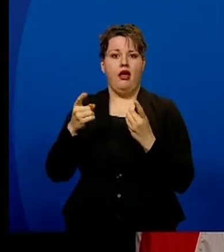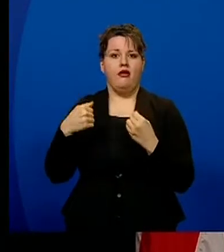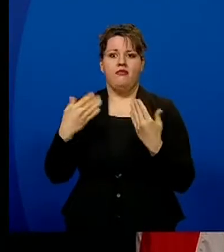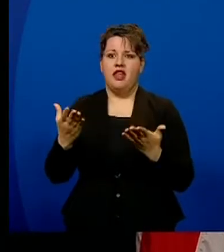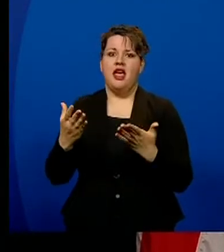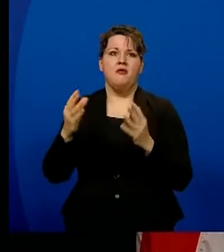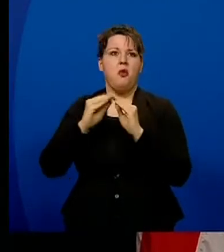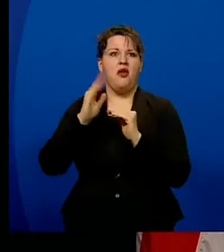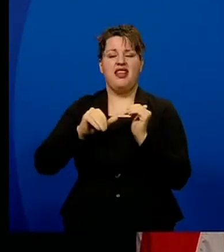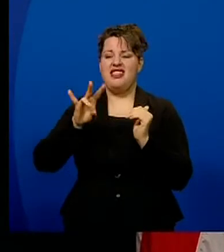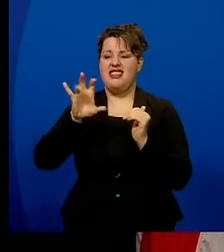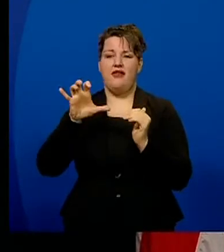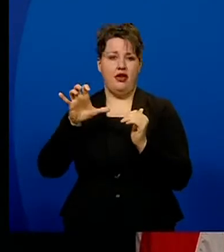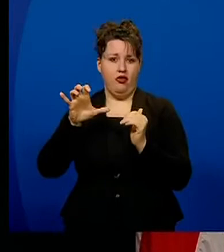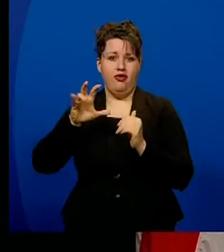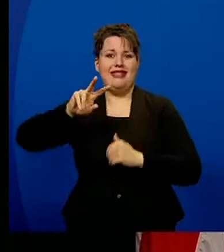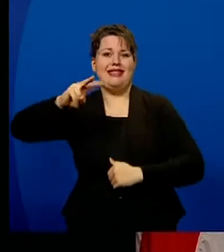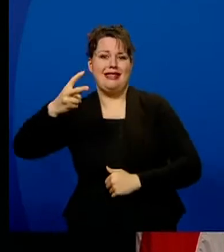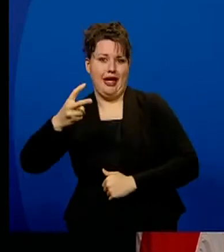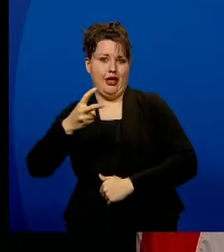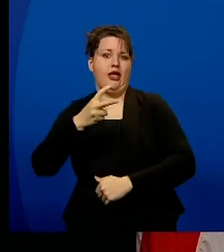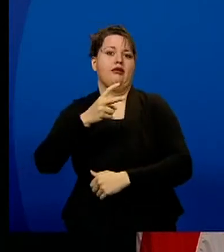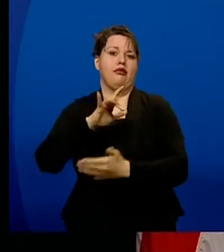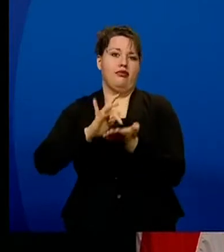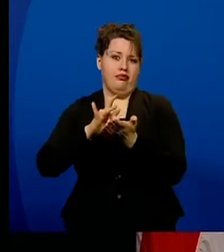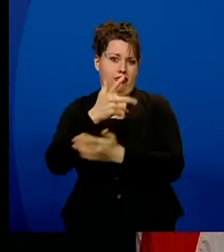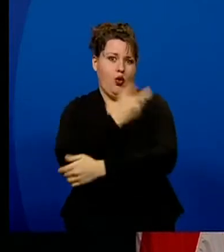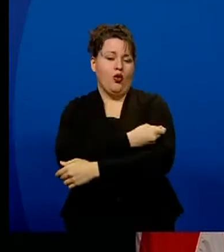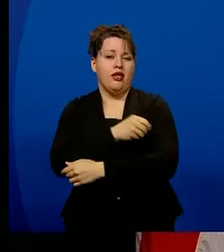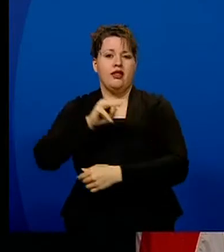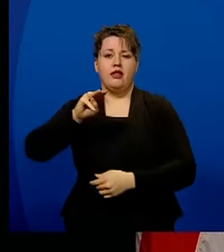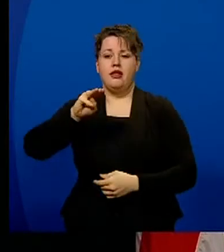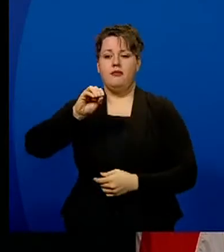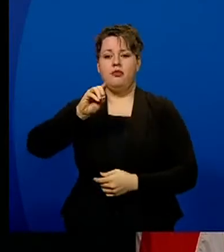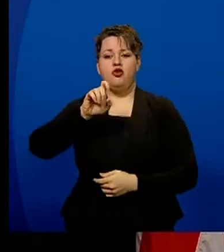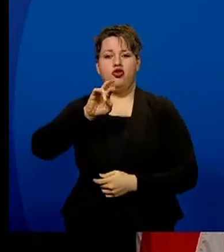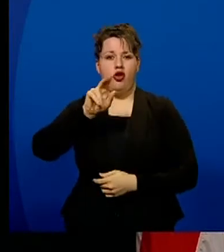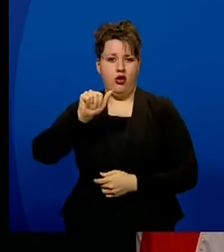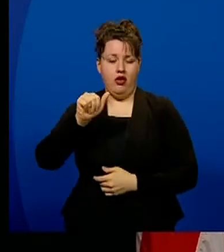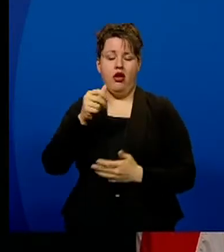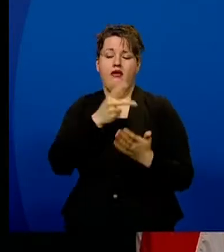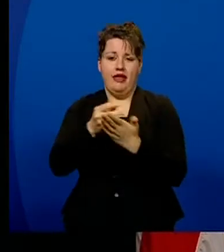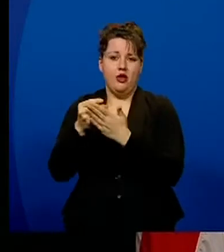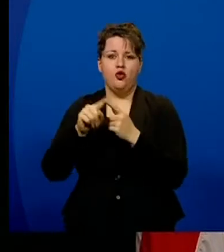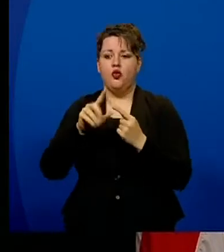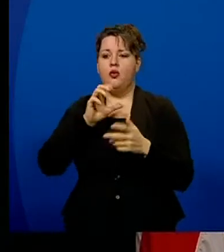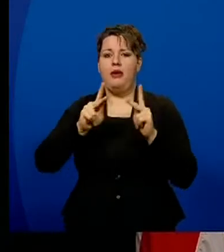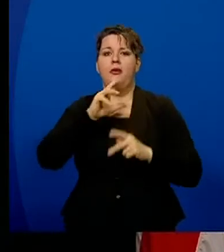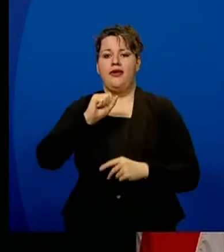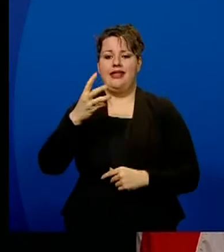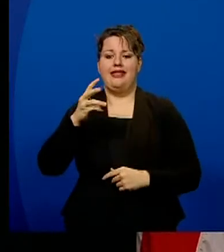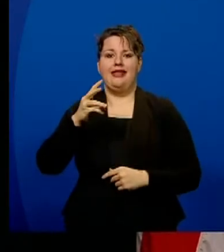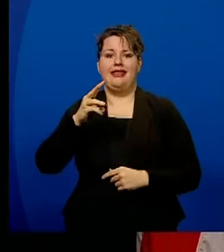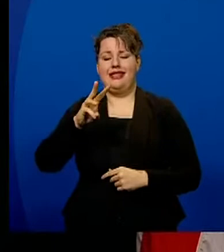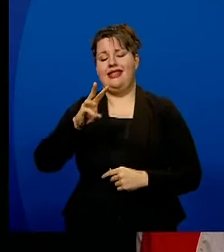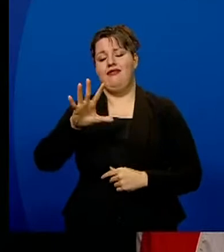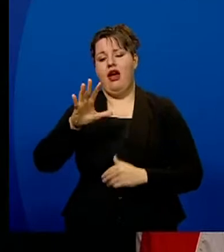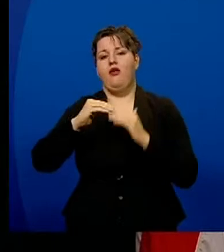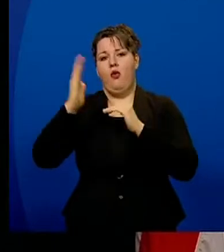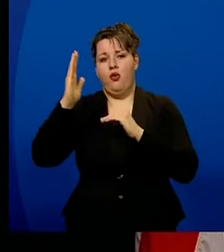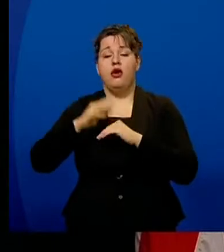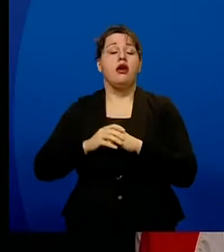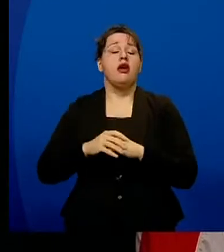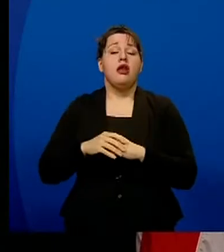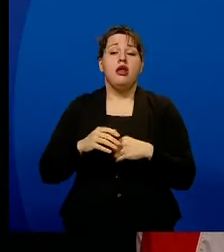than 700 second doses of the Moderna vaccine to individuals 65 and older. Like many